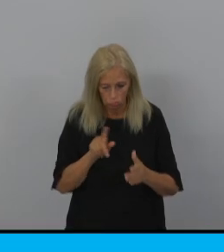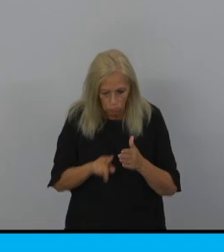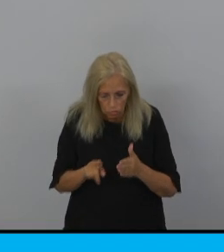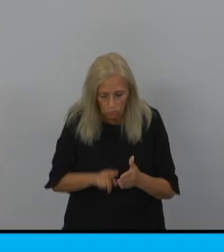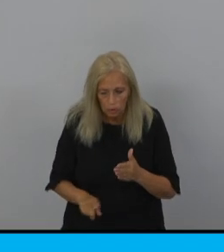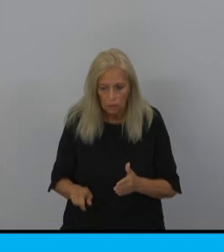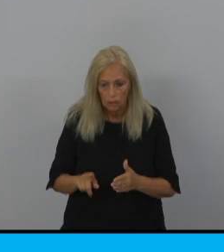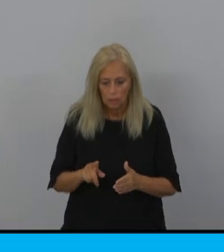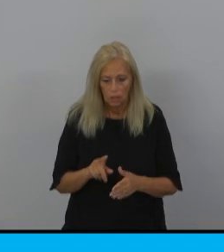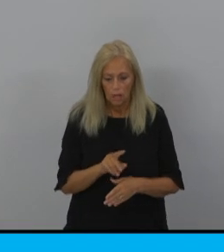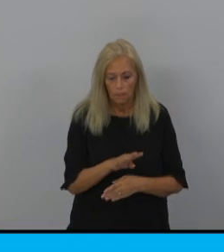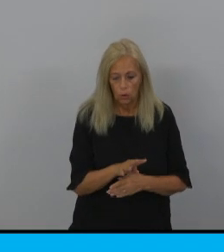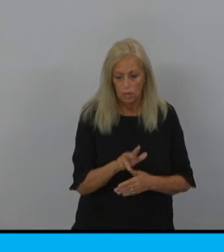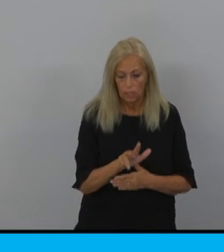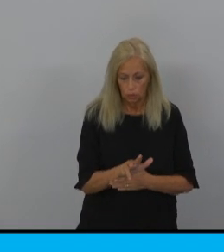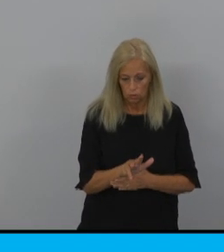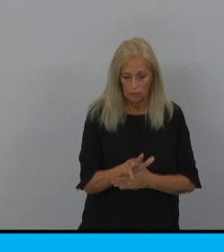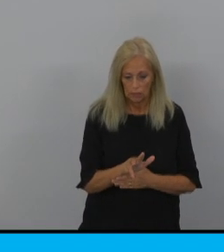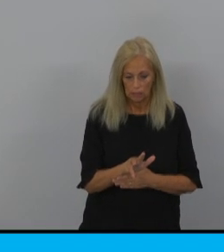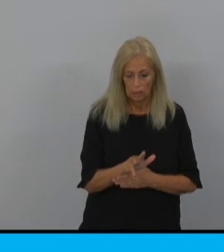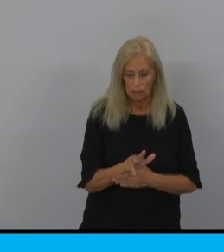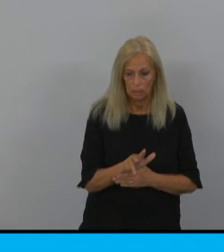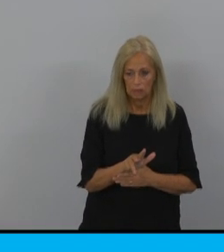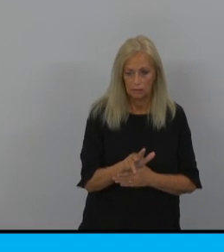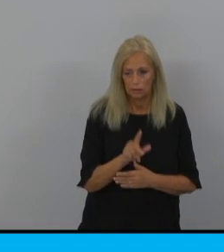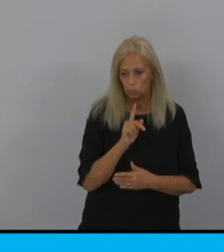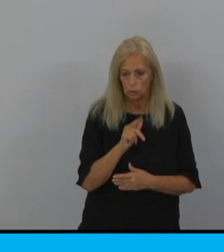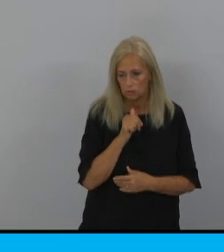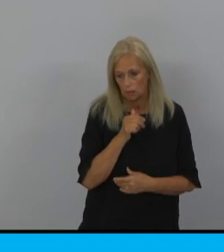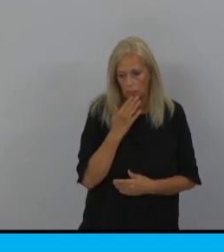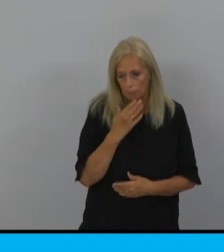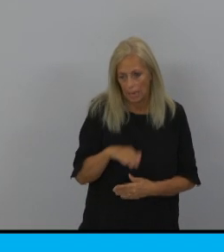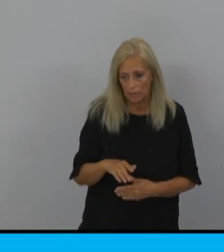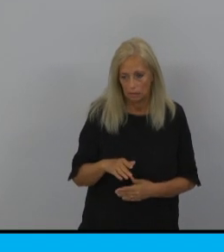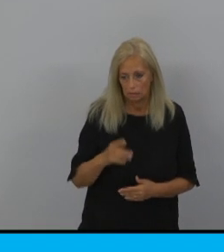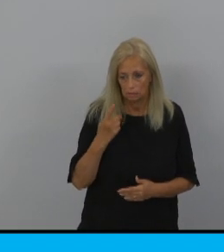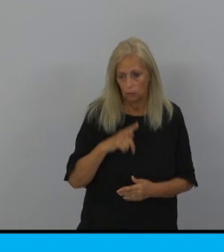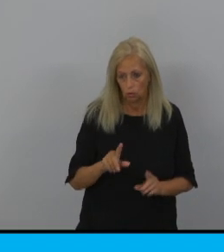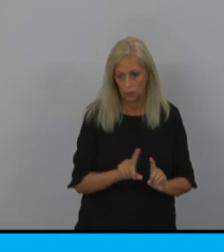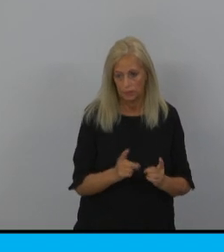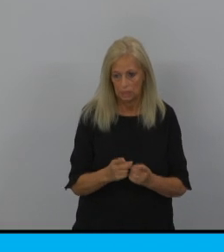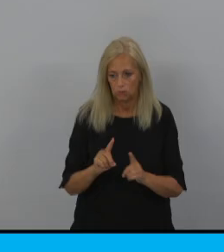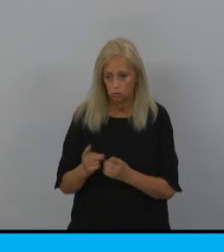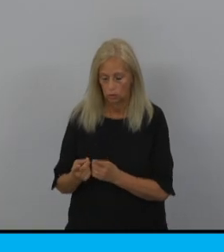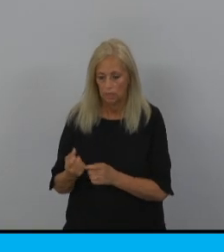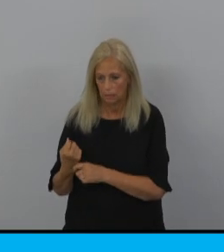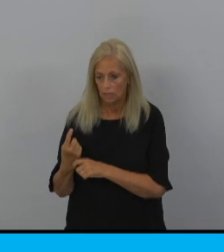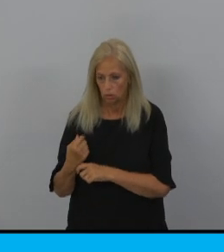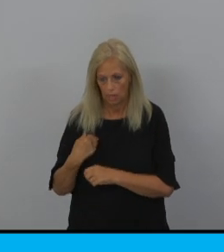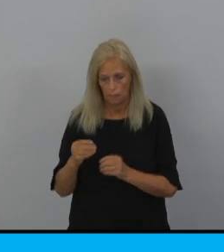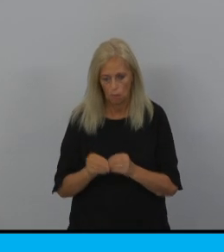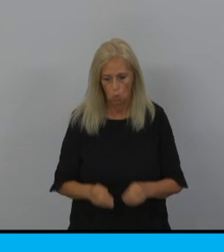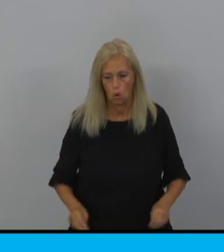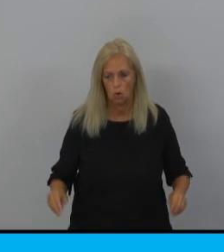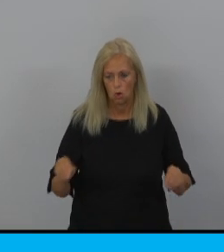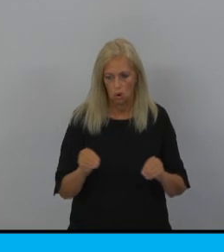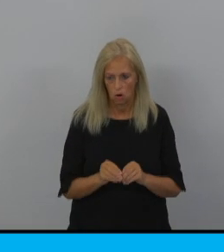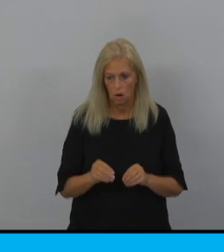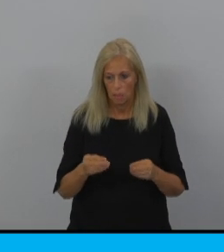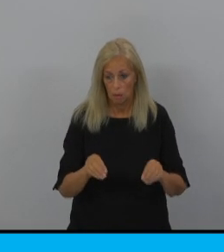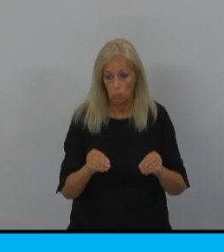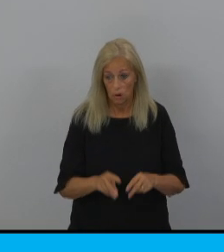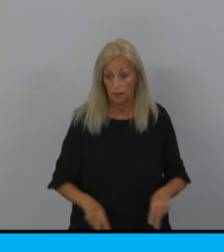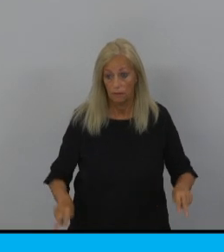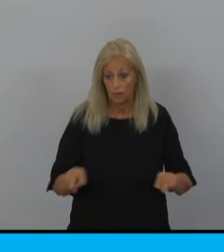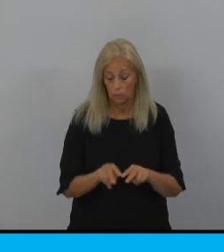values. There's 43 of them, which is really not bad, because there's been years we've had a lot more than that. The market value of